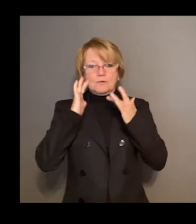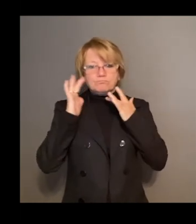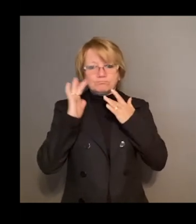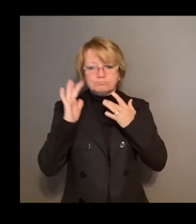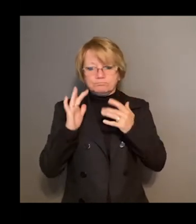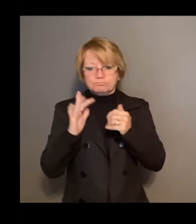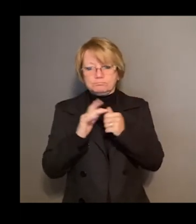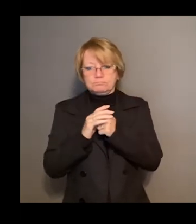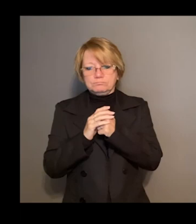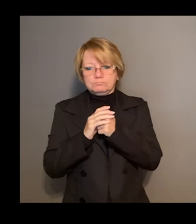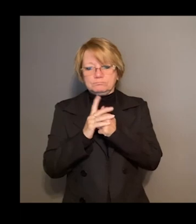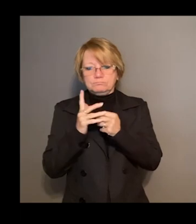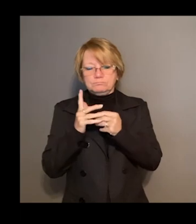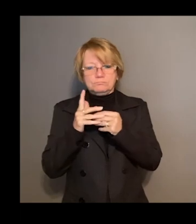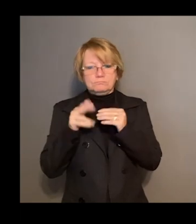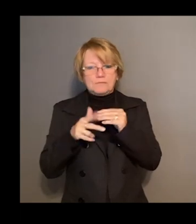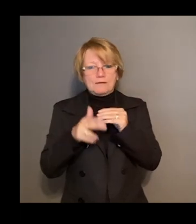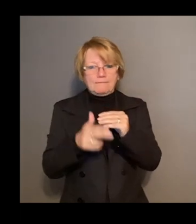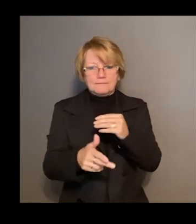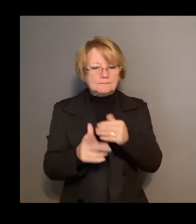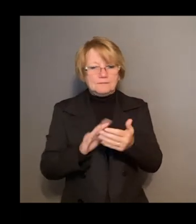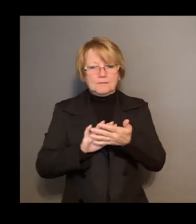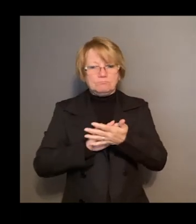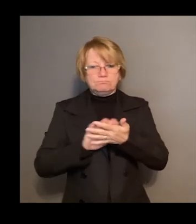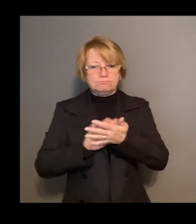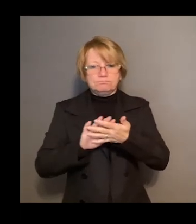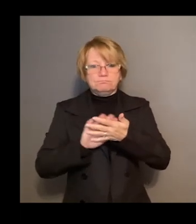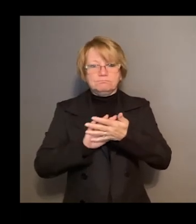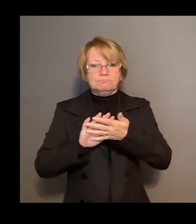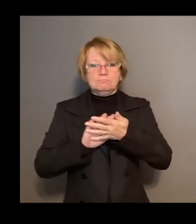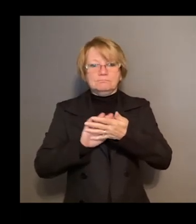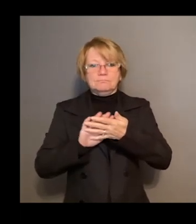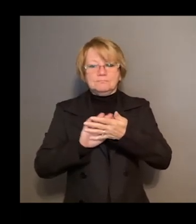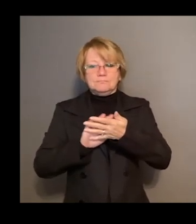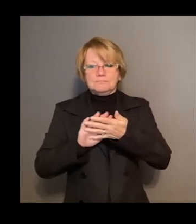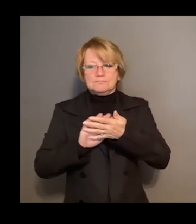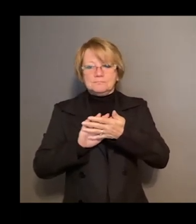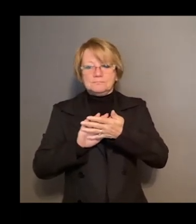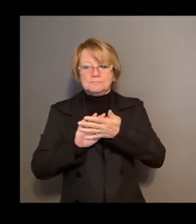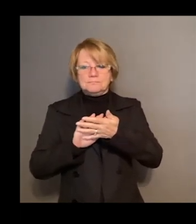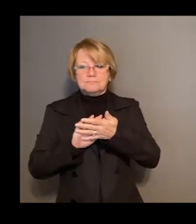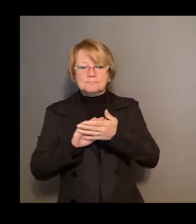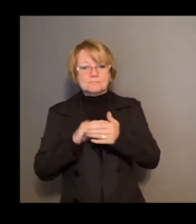Appreciate being here. My name is Clayton Timmis.